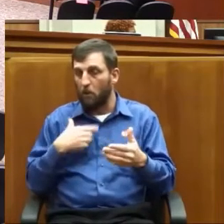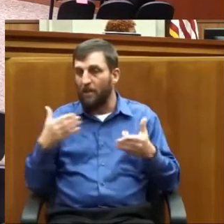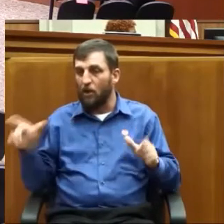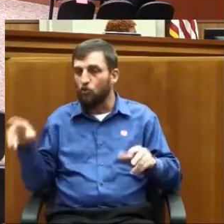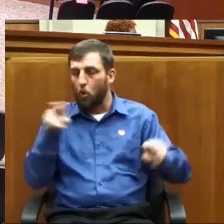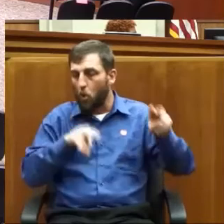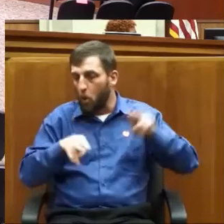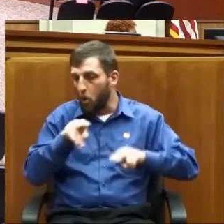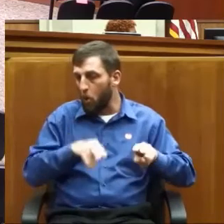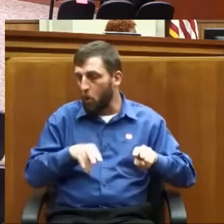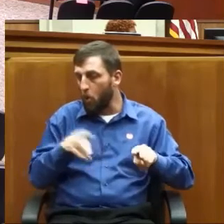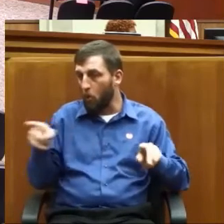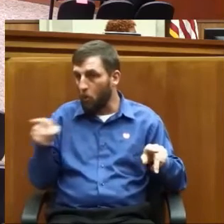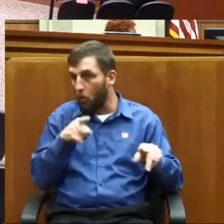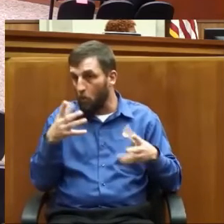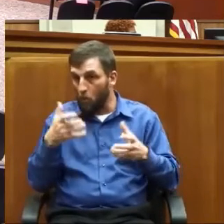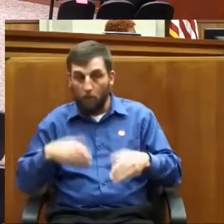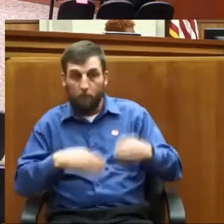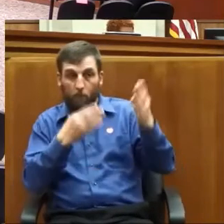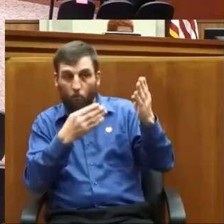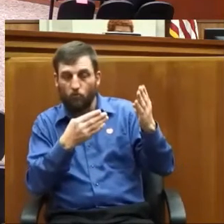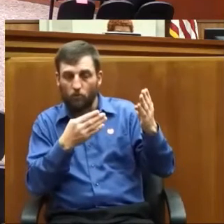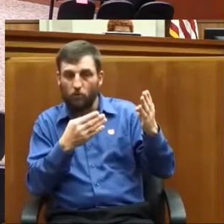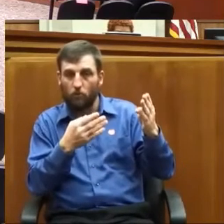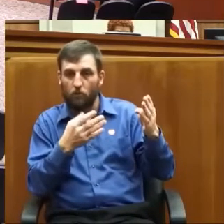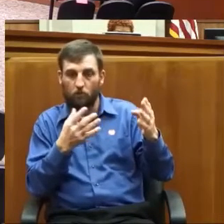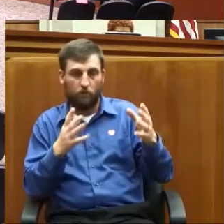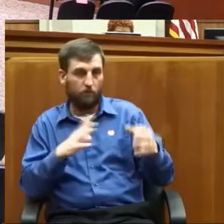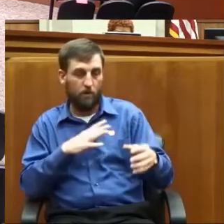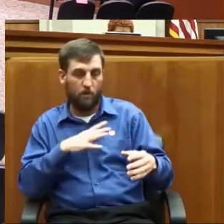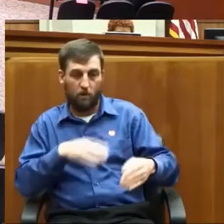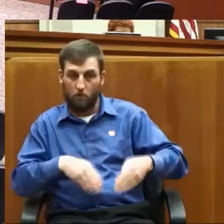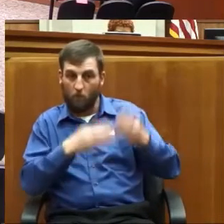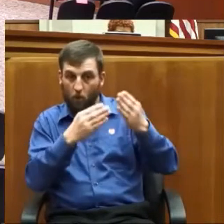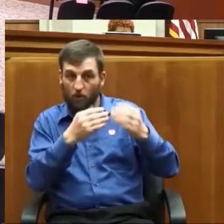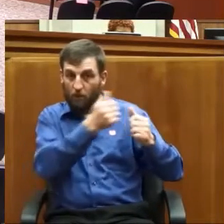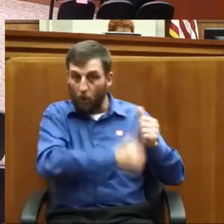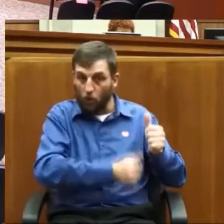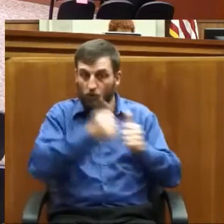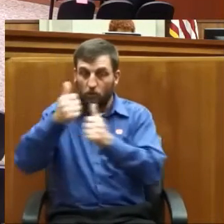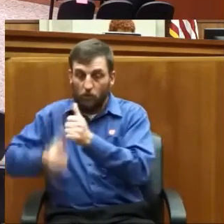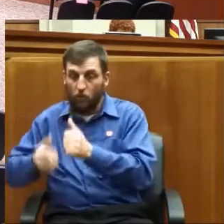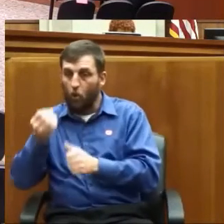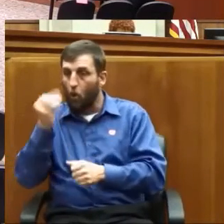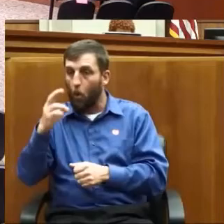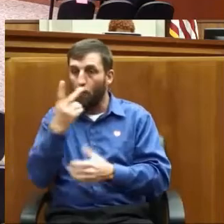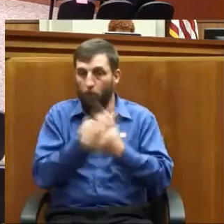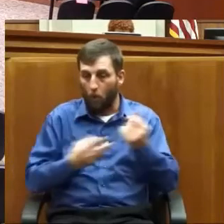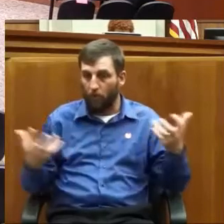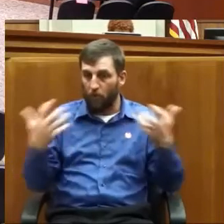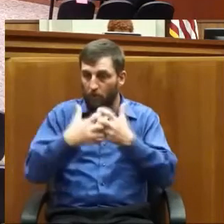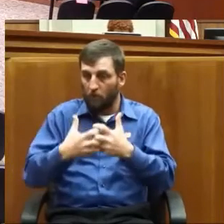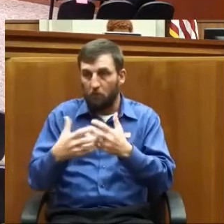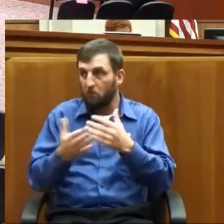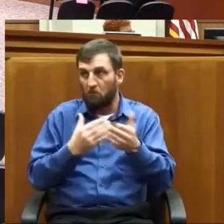I'll give you just a moment to look at that, and if you want to make the motion, just let me know if you're making it for the first recommendation or for both, and I can be happy to explain those.